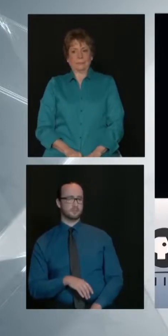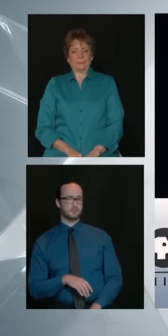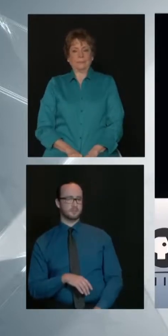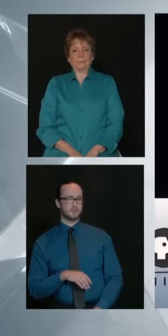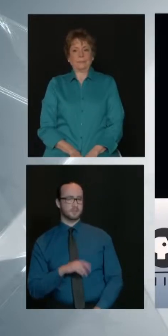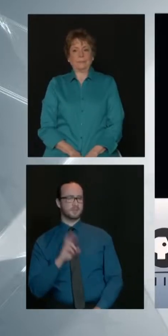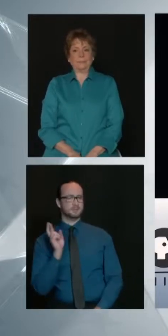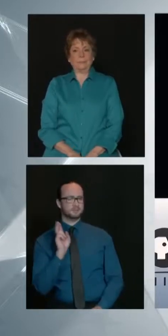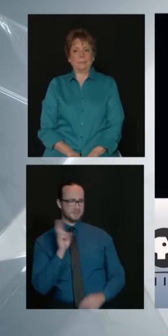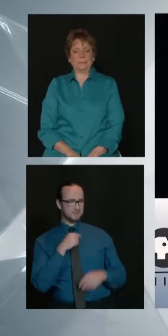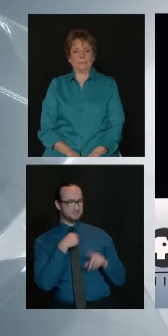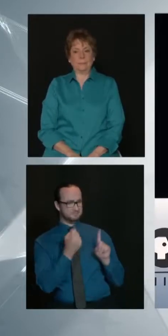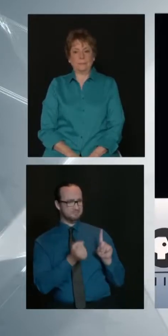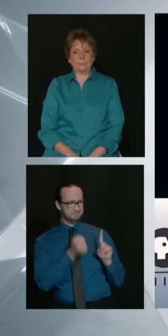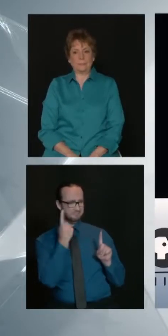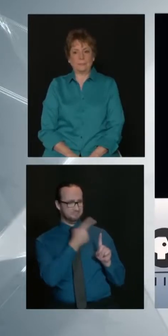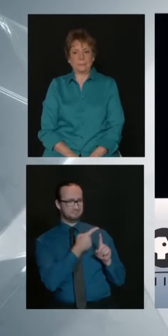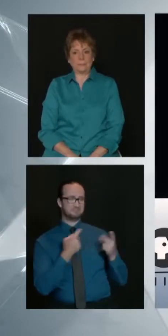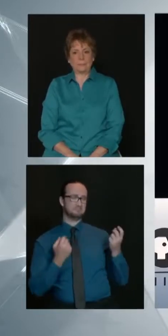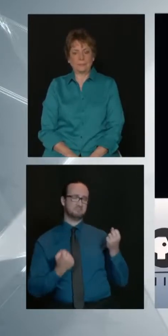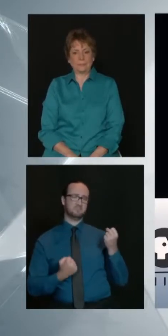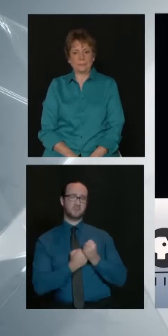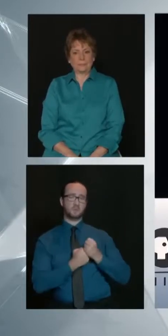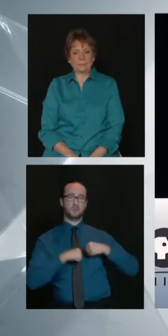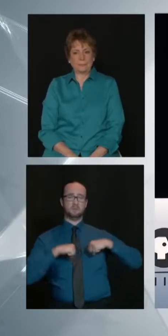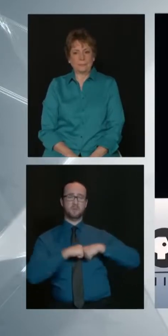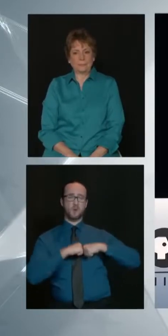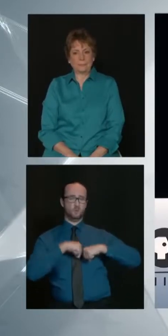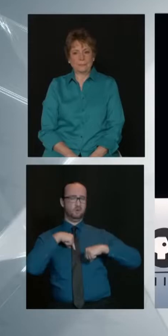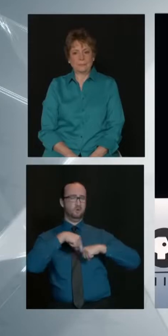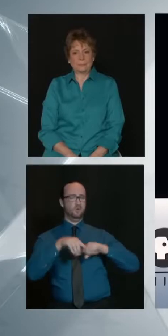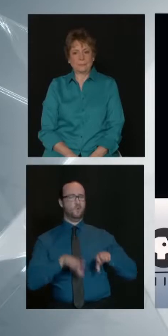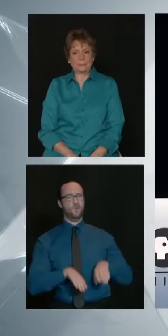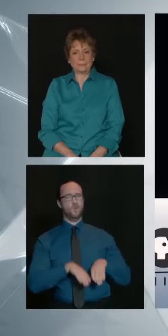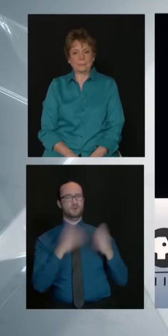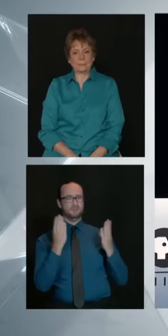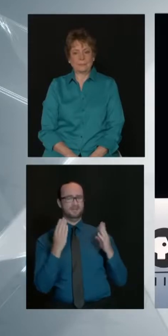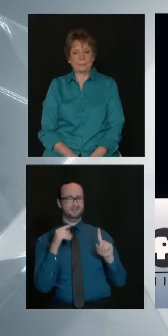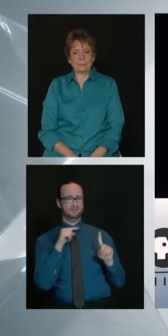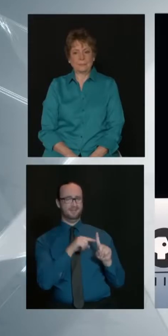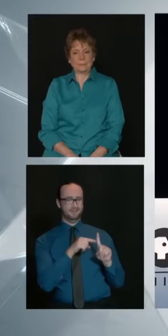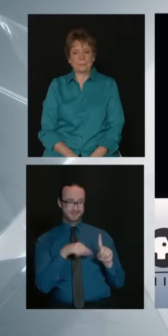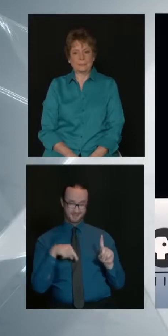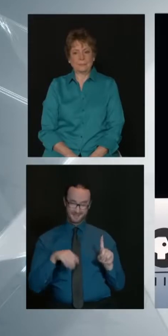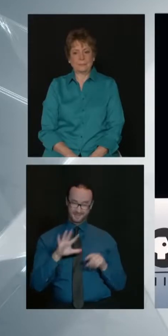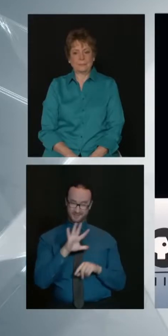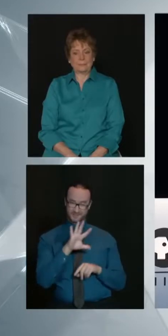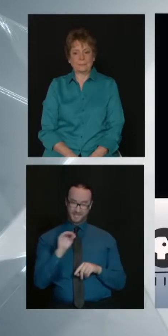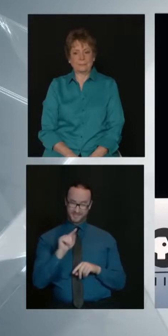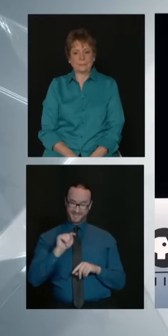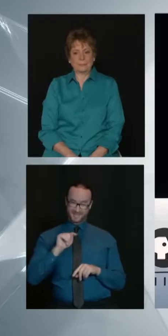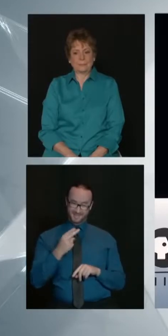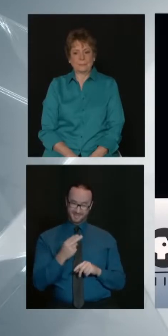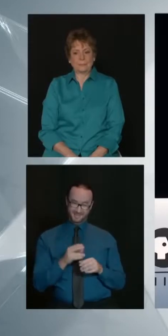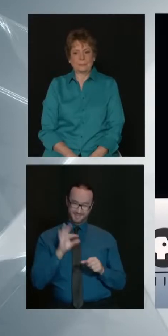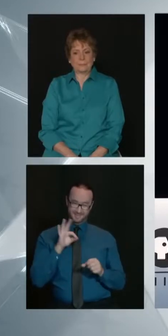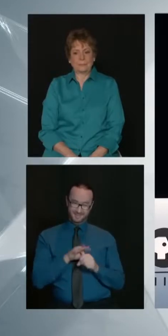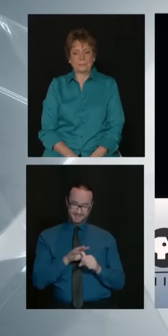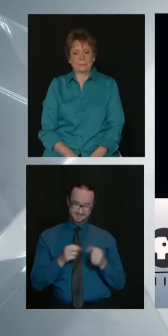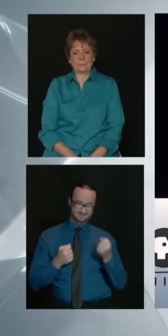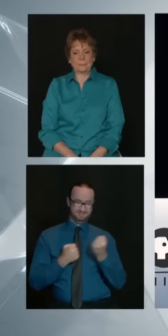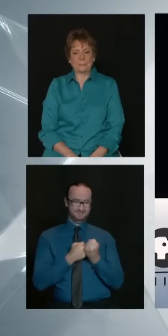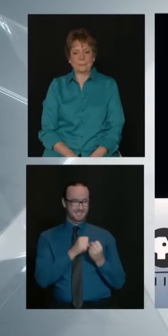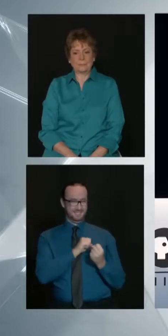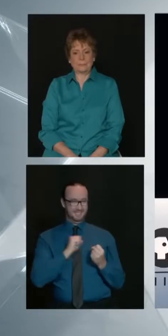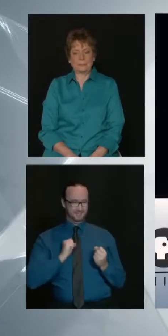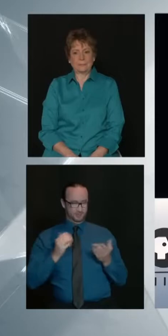borders, and that's why we have them. He's the 50th vote in the U.S. Senate. Joe Biden needed his vote. Mark Kelly, a year ago, could have dug his heels in and said, Mr.